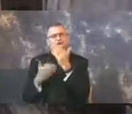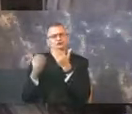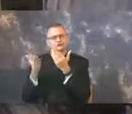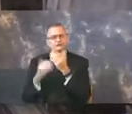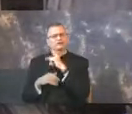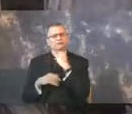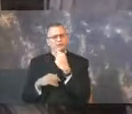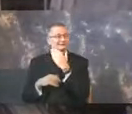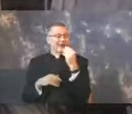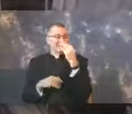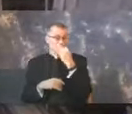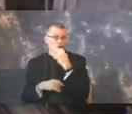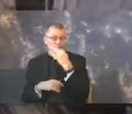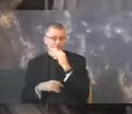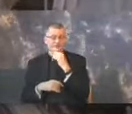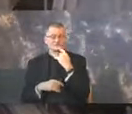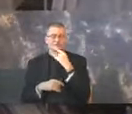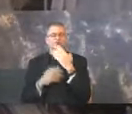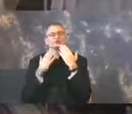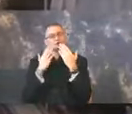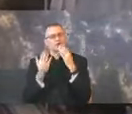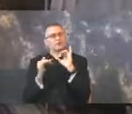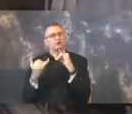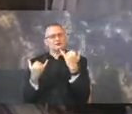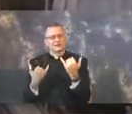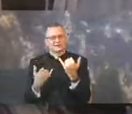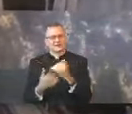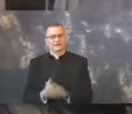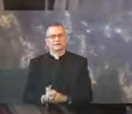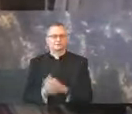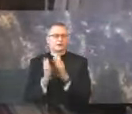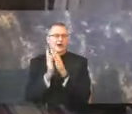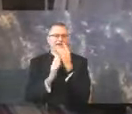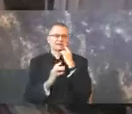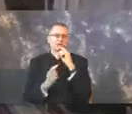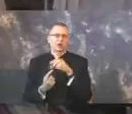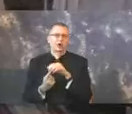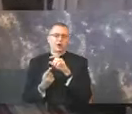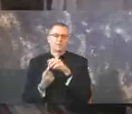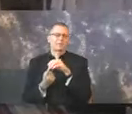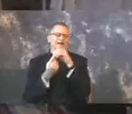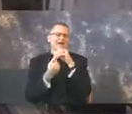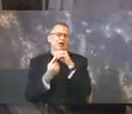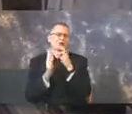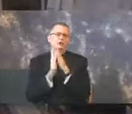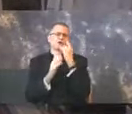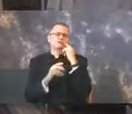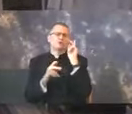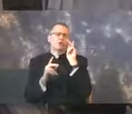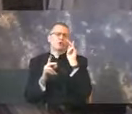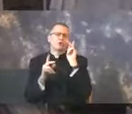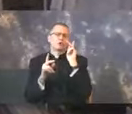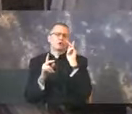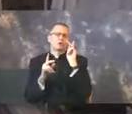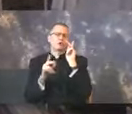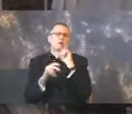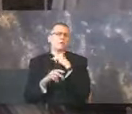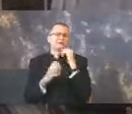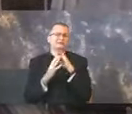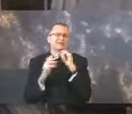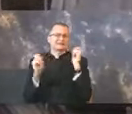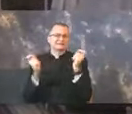of the Eucharist, it is very good that we do that. So I ask you particular prayers this year for those celebrating